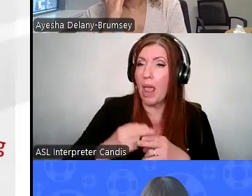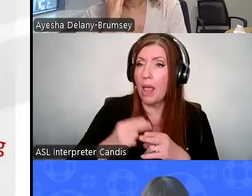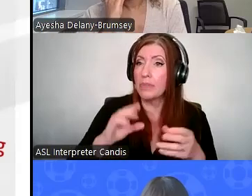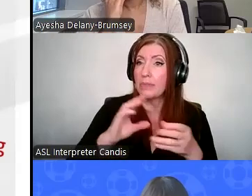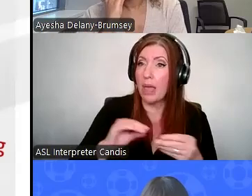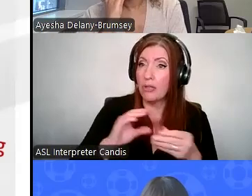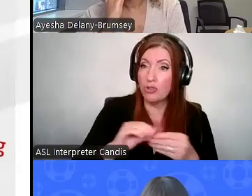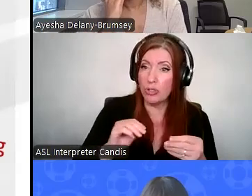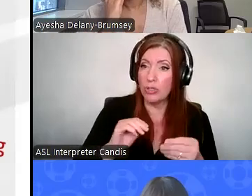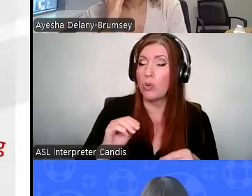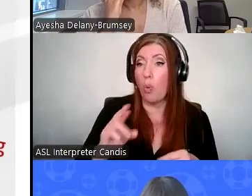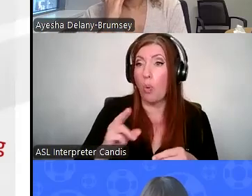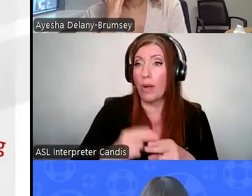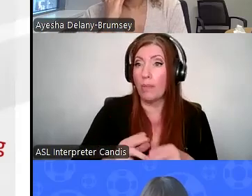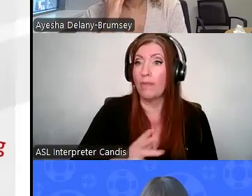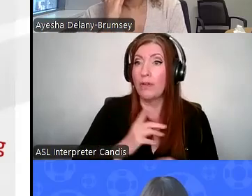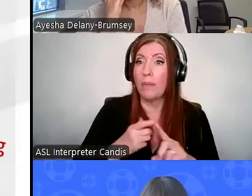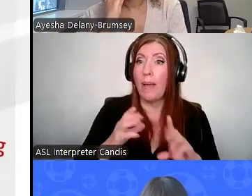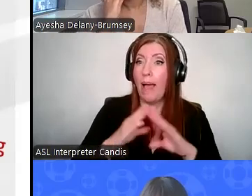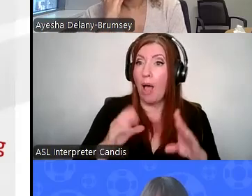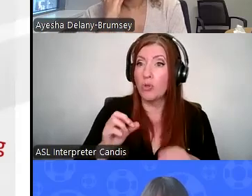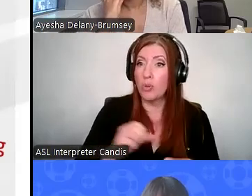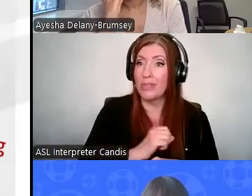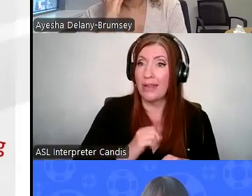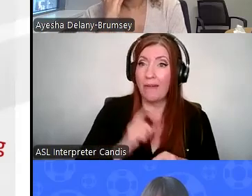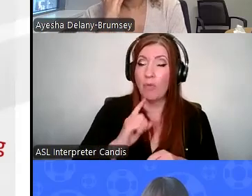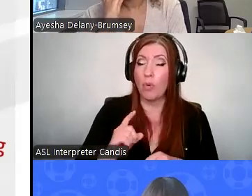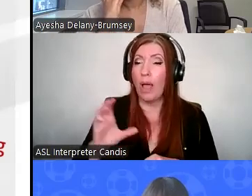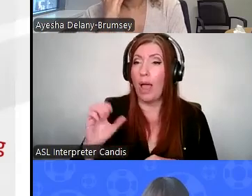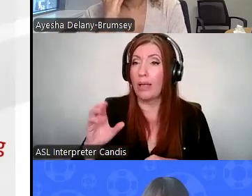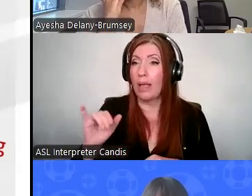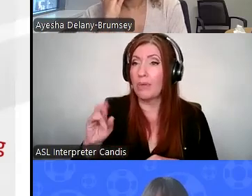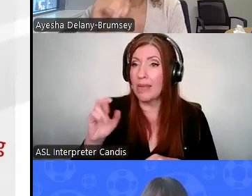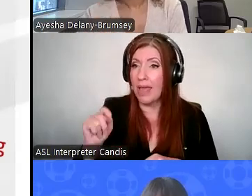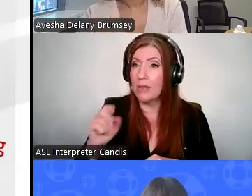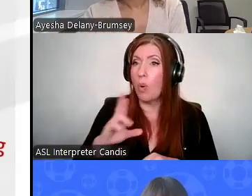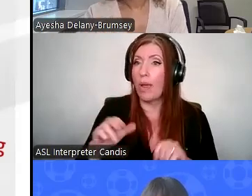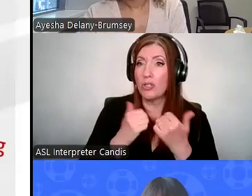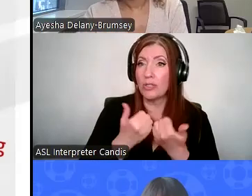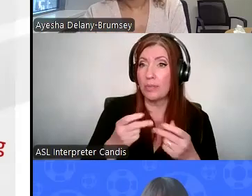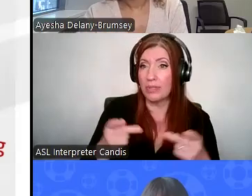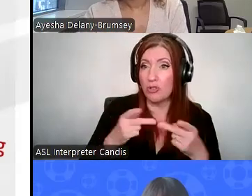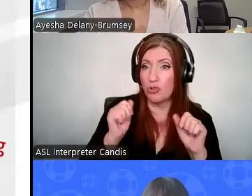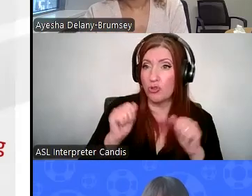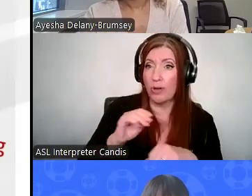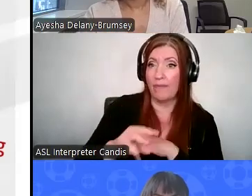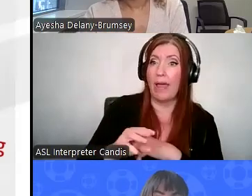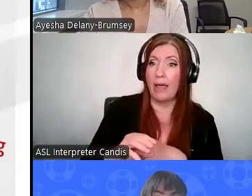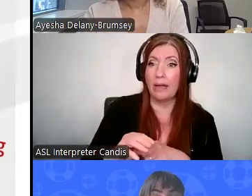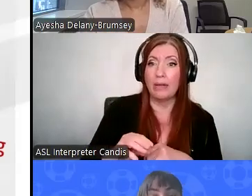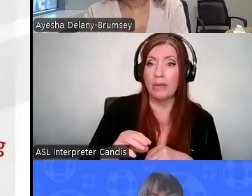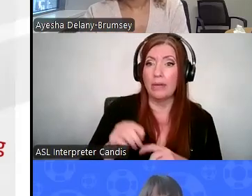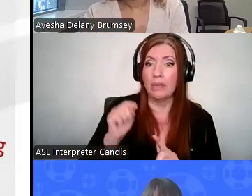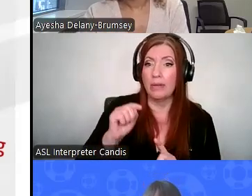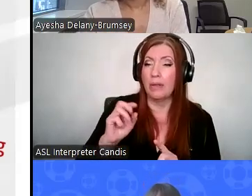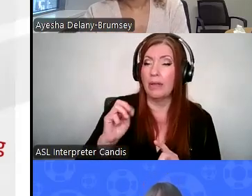named officially from the House or Senate for incoming cabinet or agency positions, which could affect the ultimate margins between